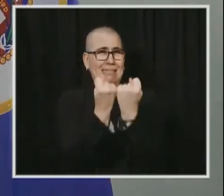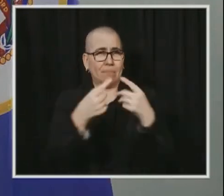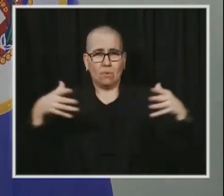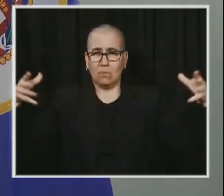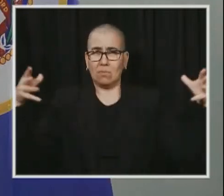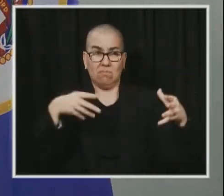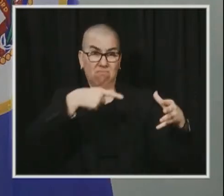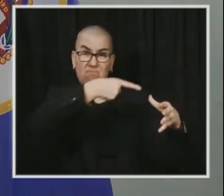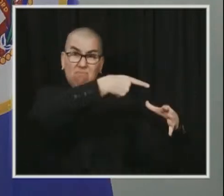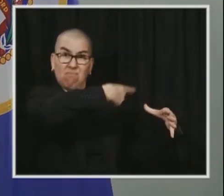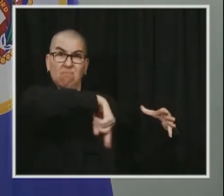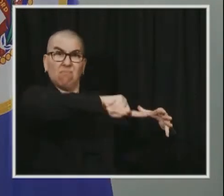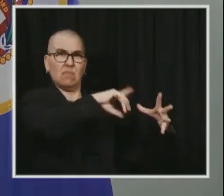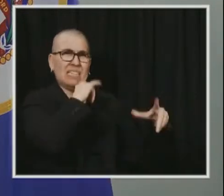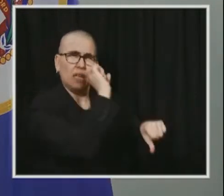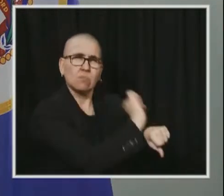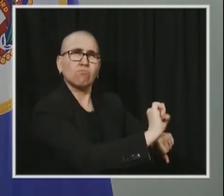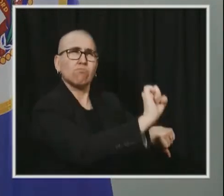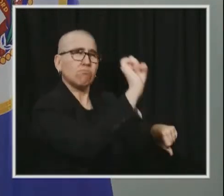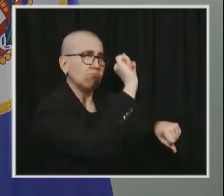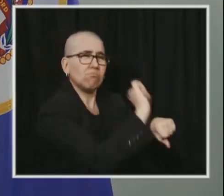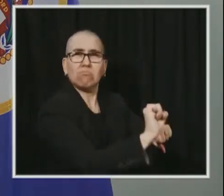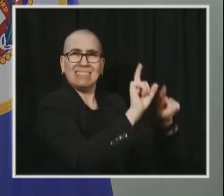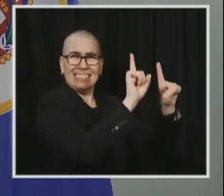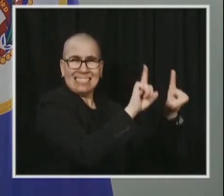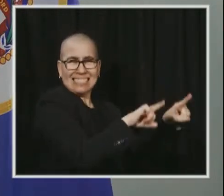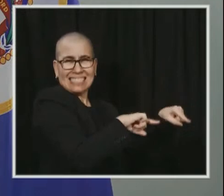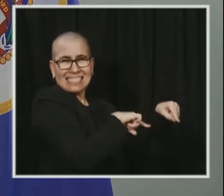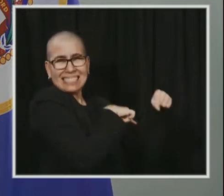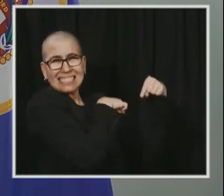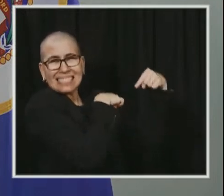remarkable work for all that we've done to care for the